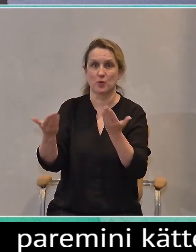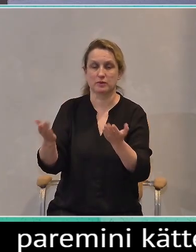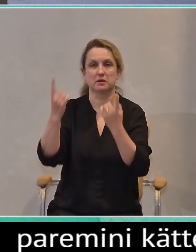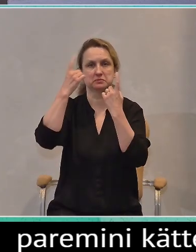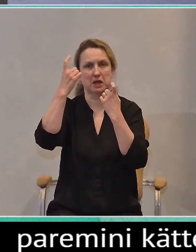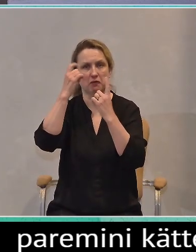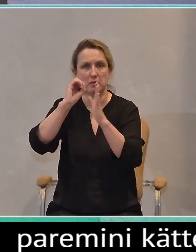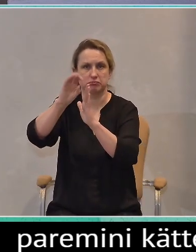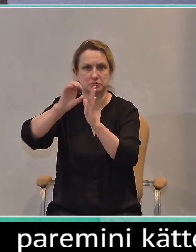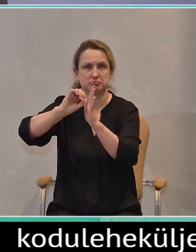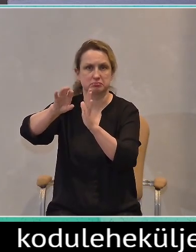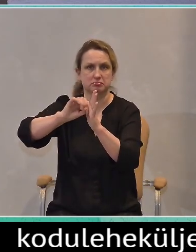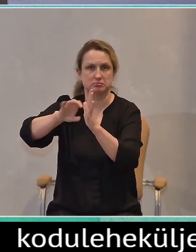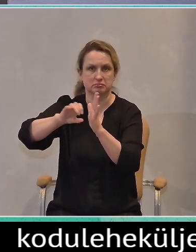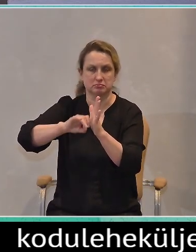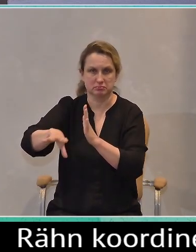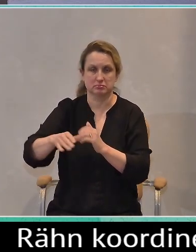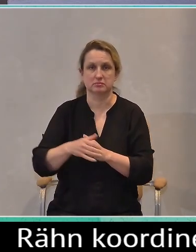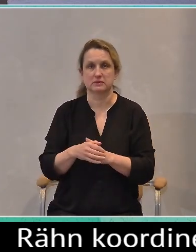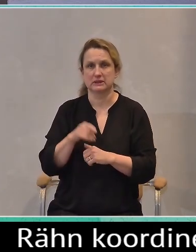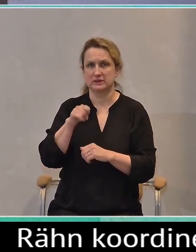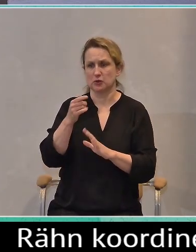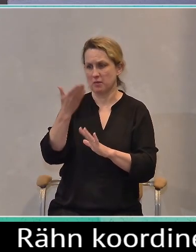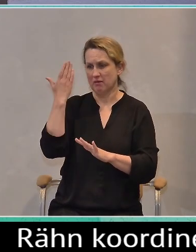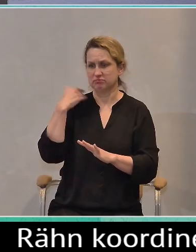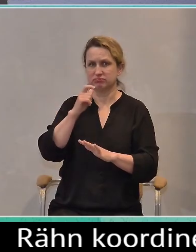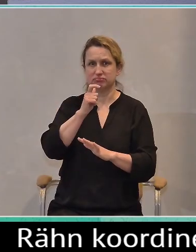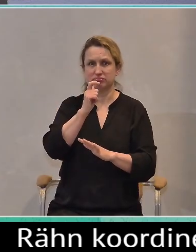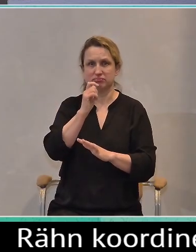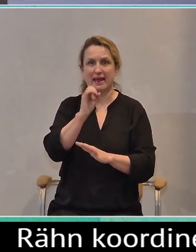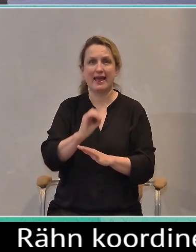information on cross-border assistance as well.